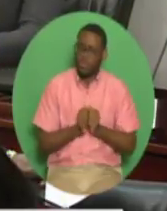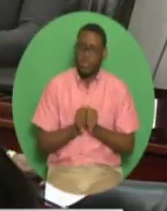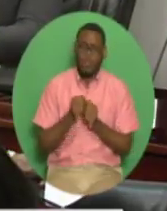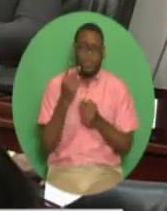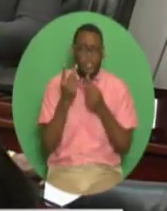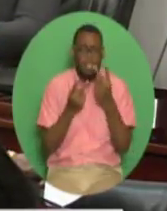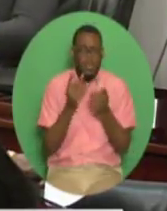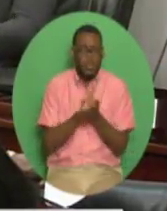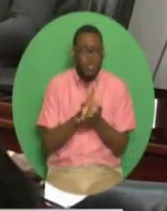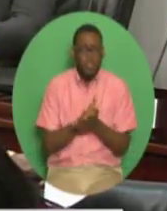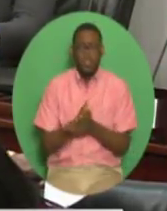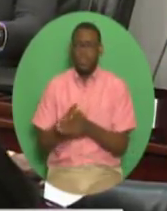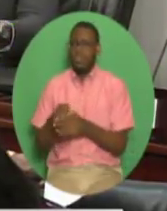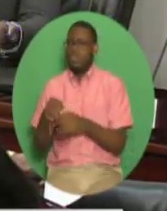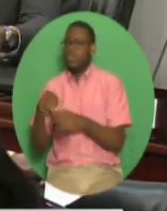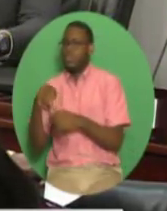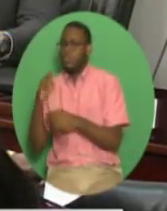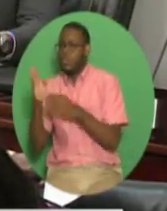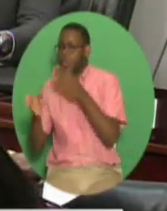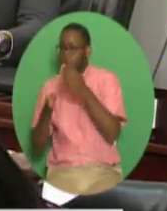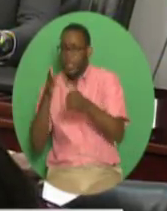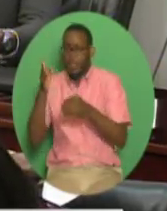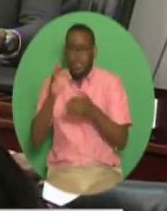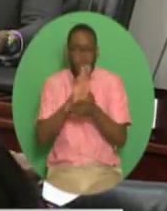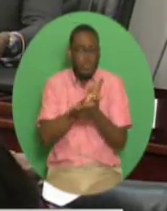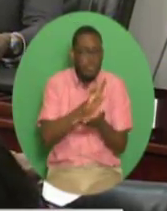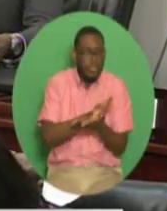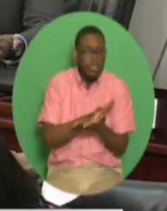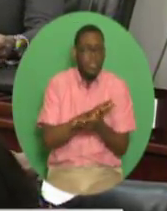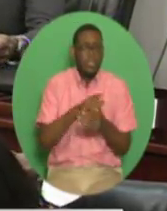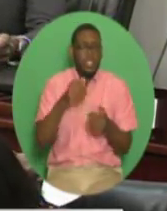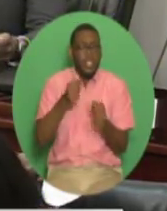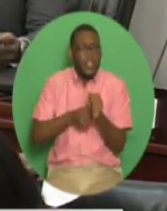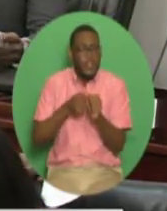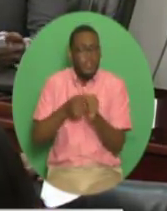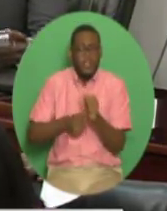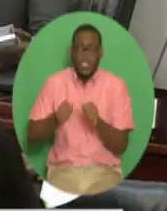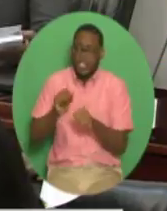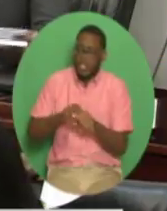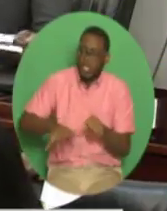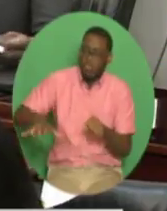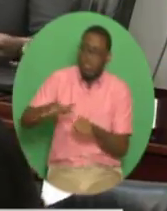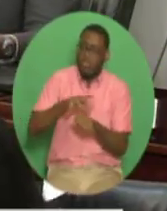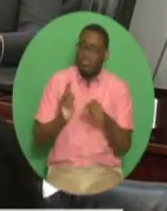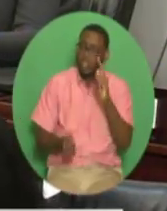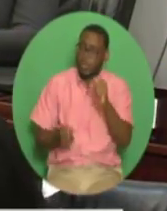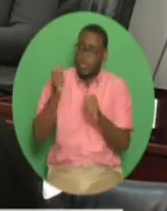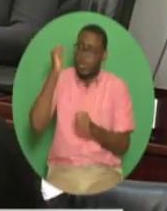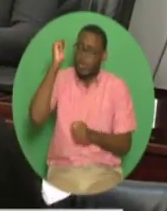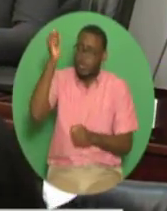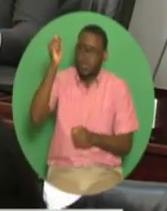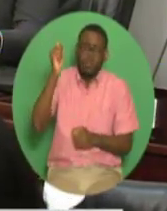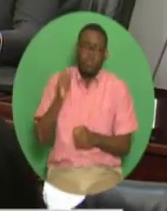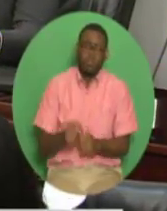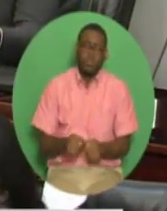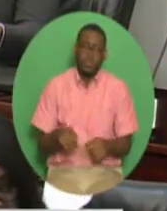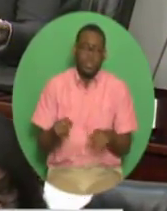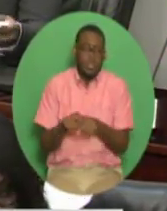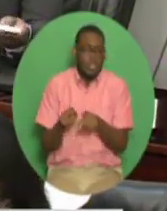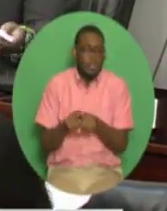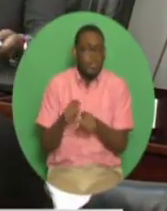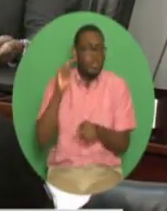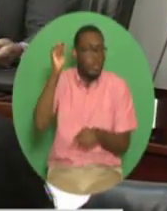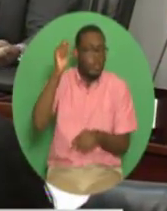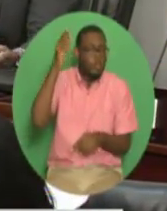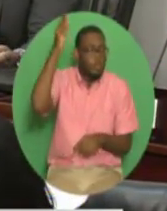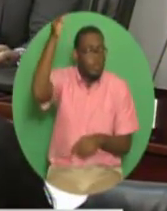together, and every district in Trinidad and in Tobago We have been